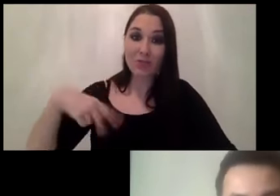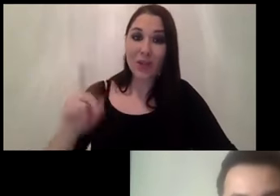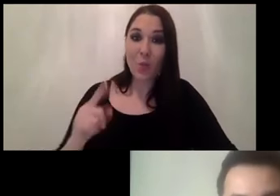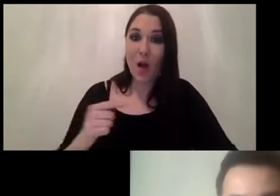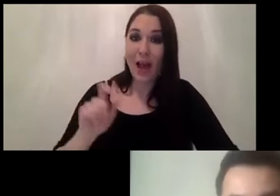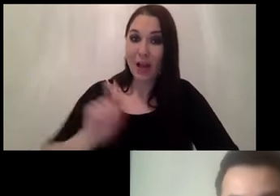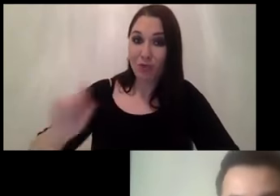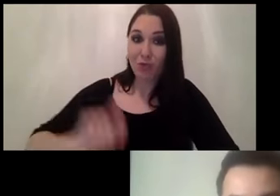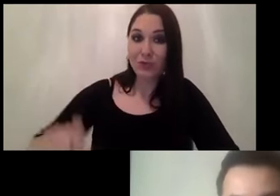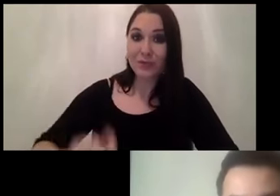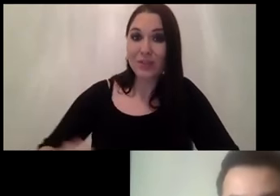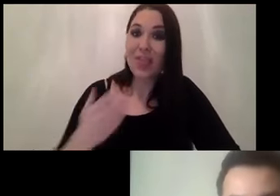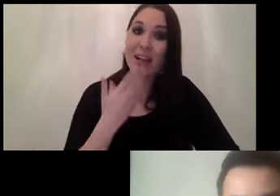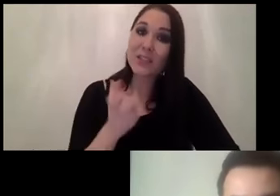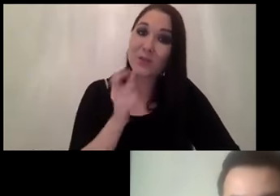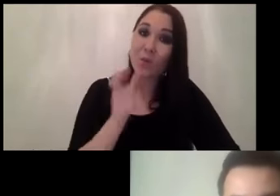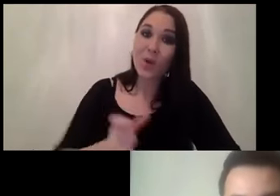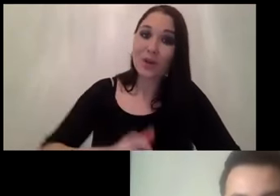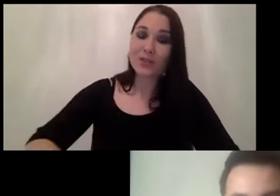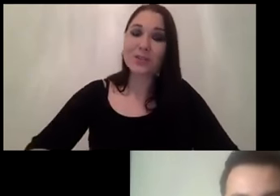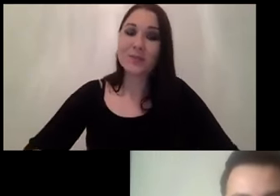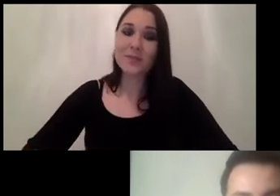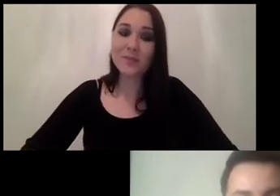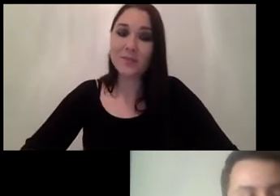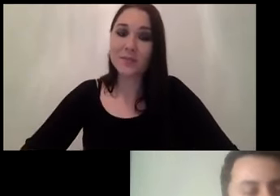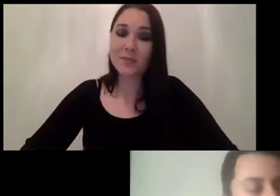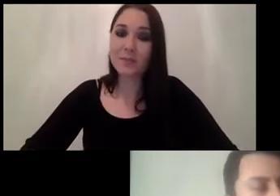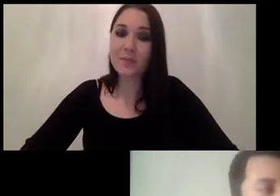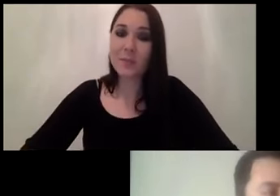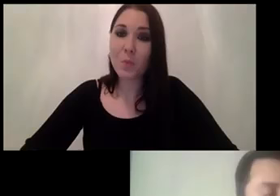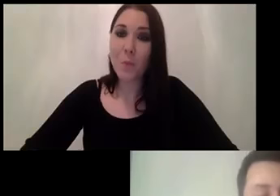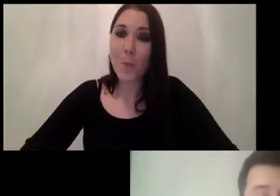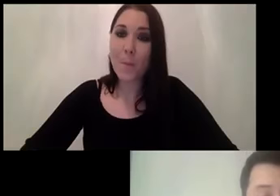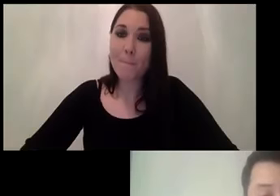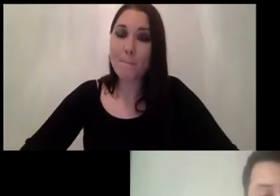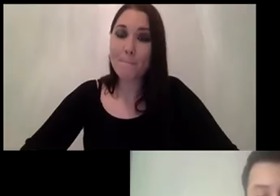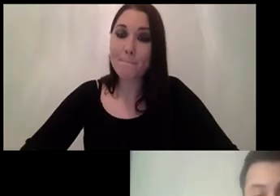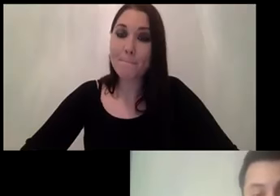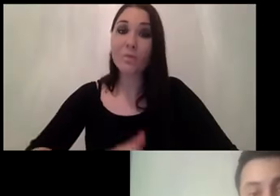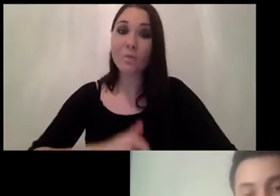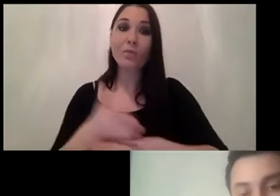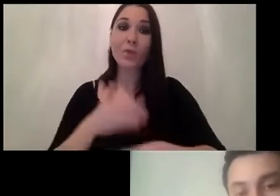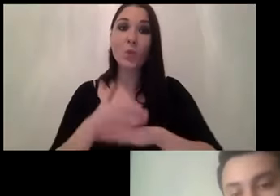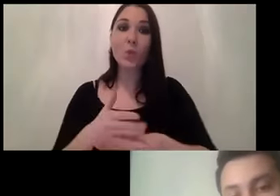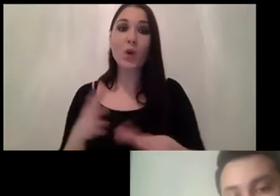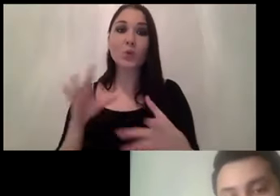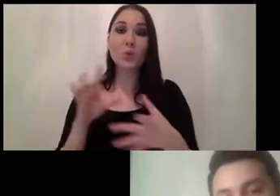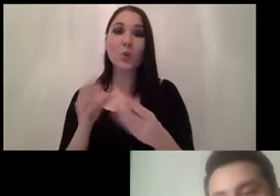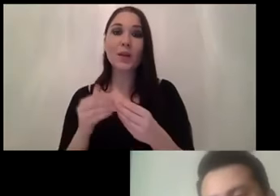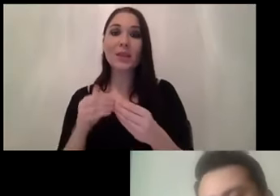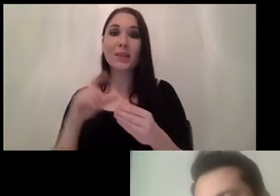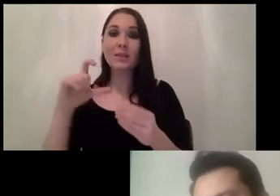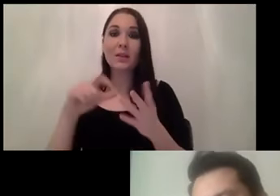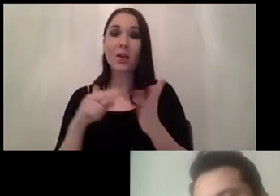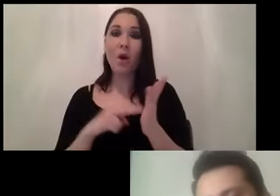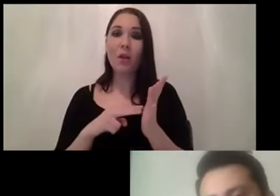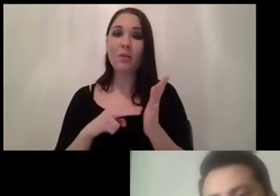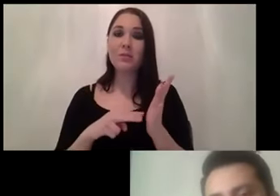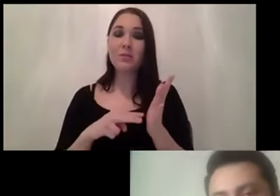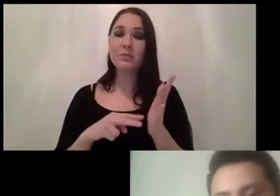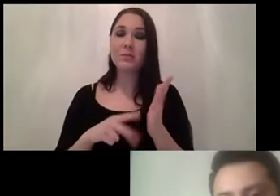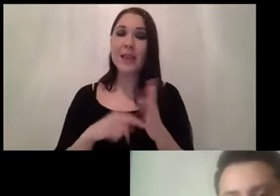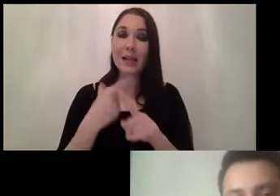lot for your words, indeed. I have worked with Cognex a long time ago. It's actually one of